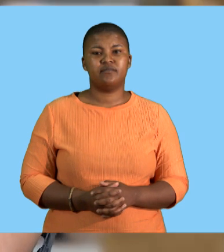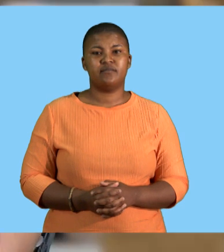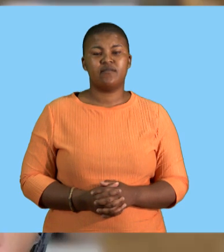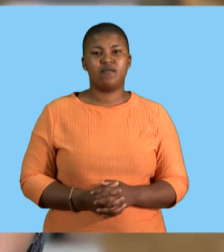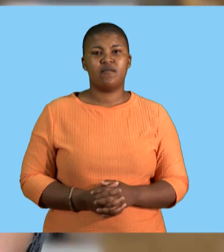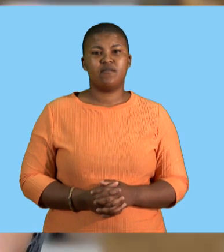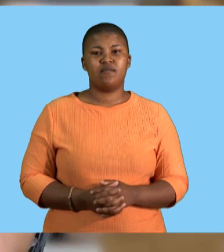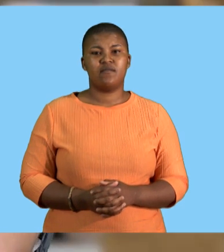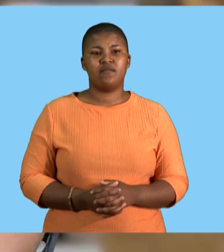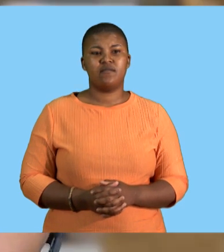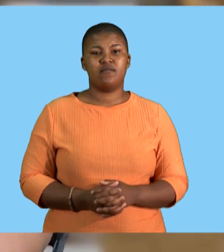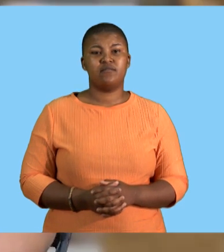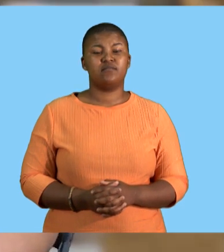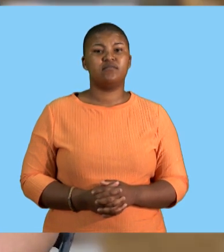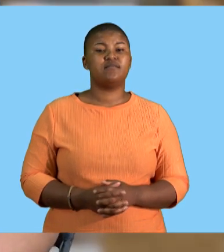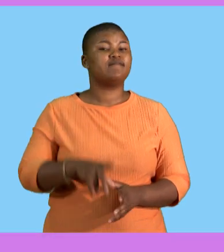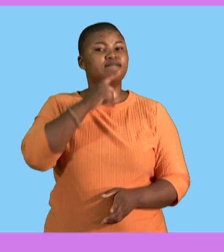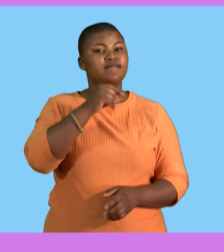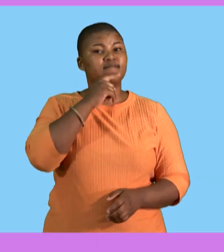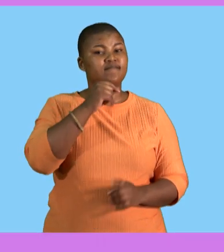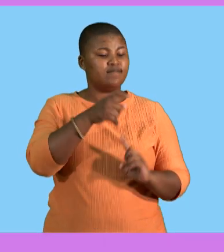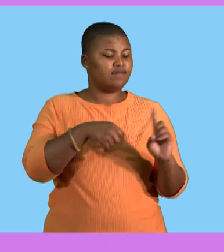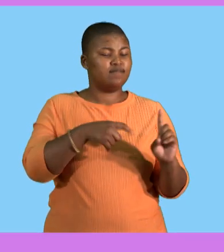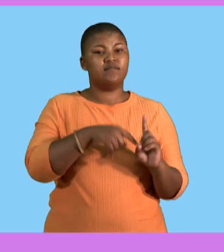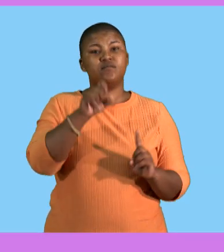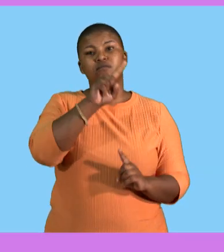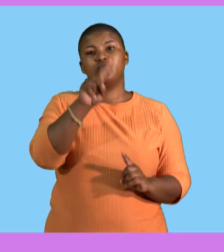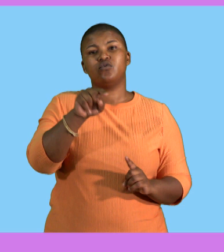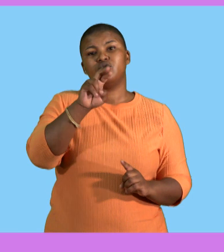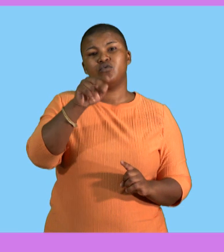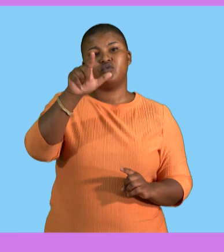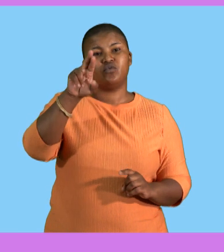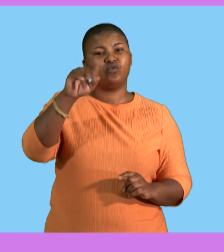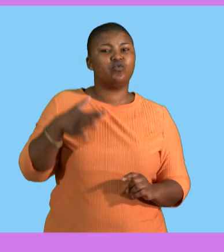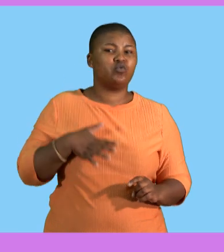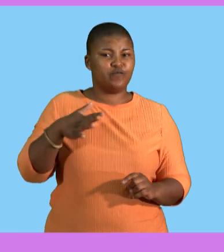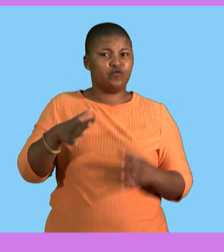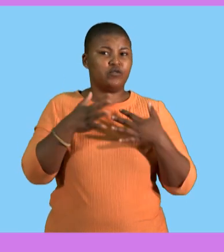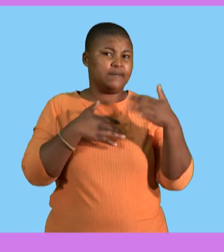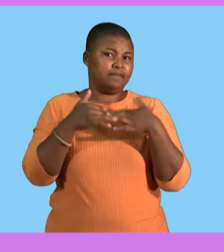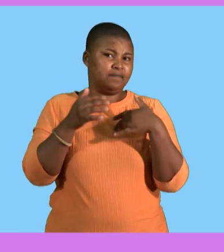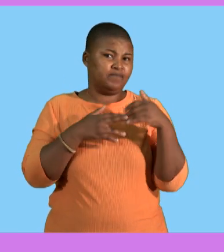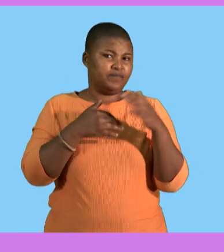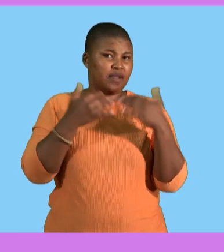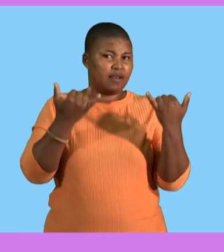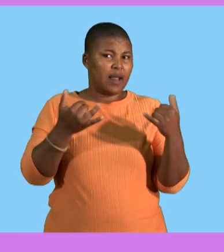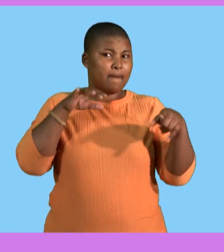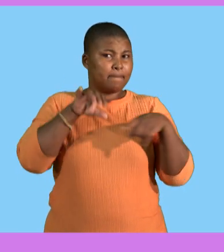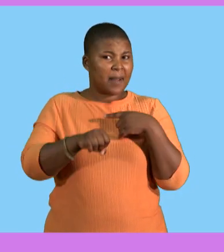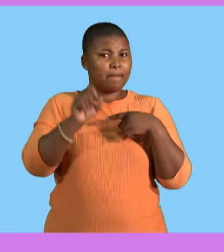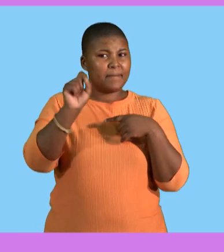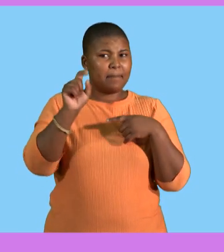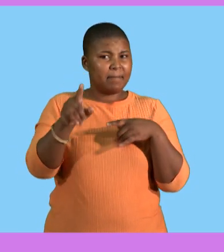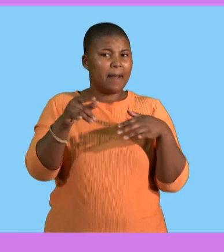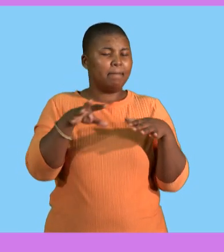Now let's look at Mr. Zulu. Mr. Zulu wants to build a house and found this place on the internet, or this